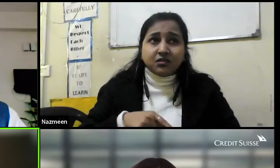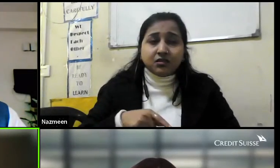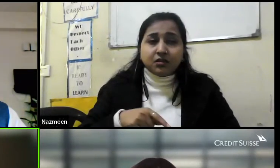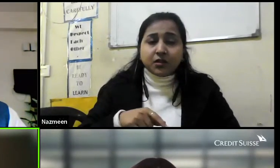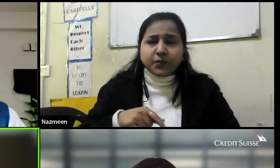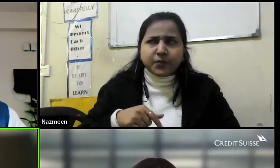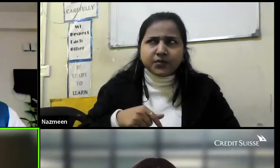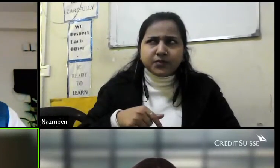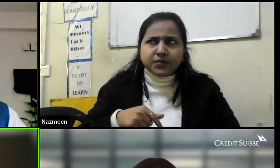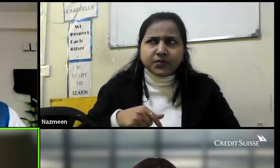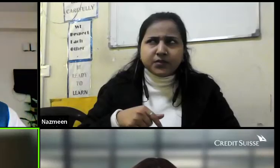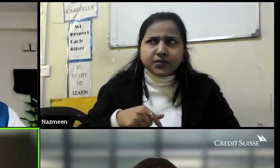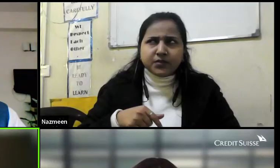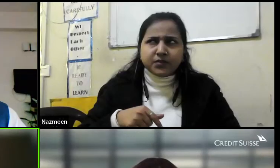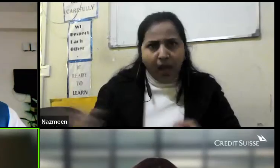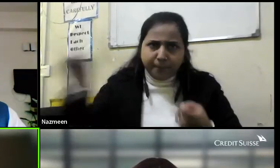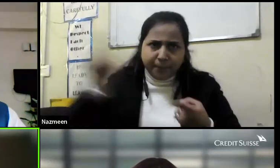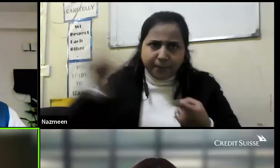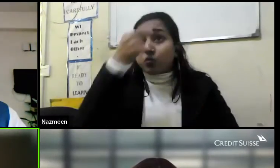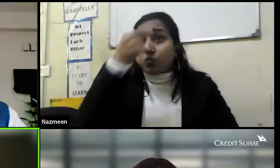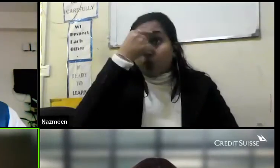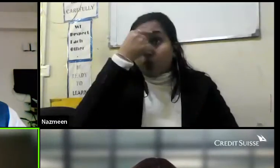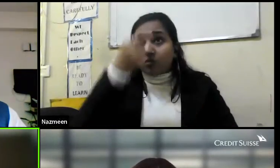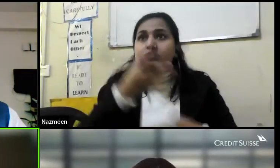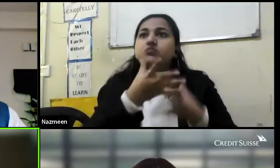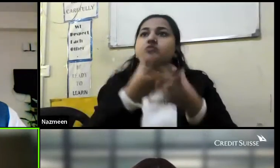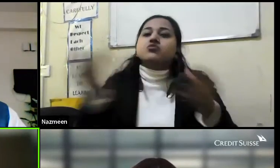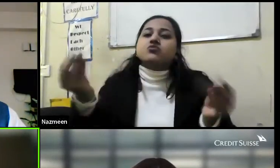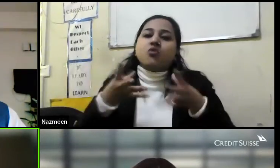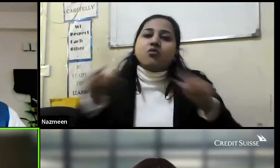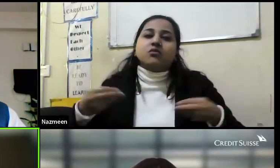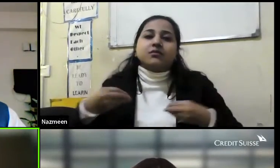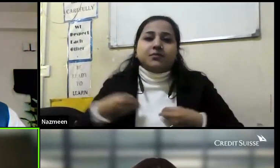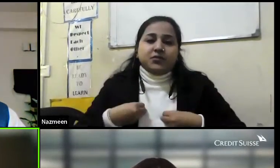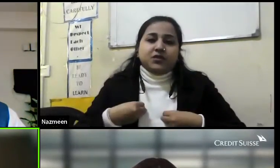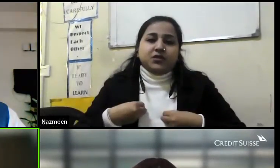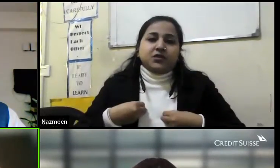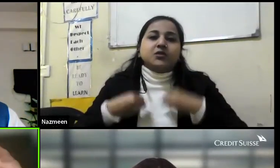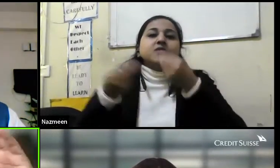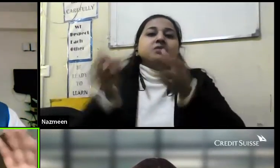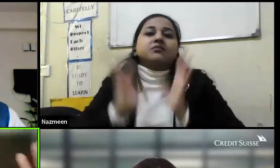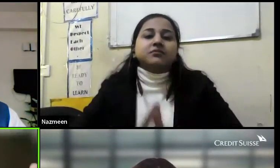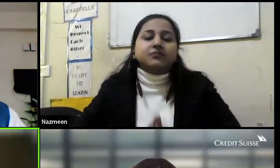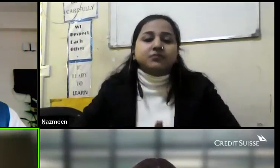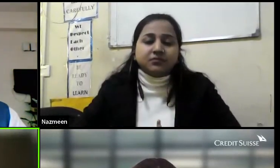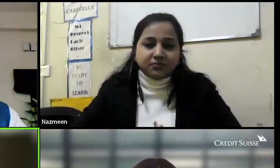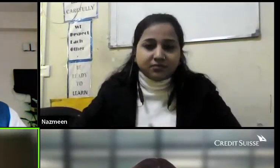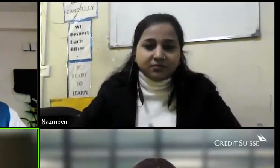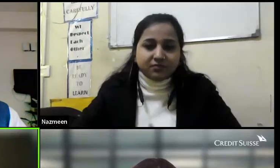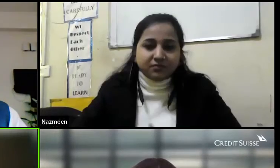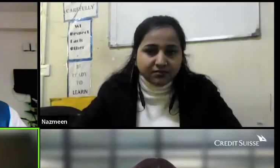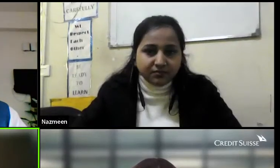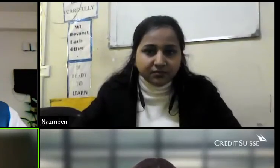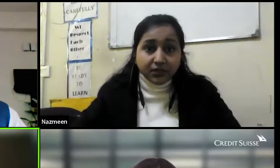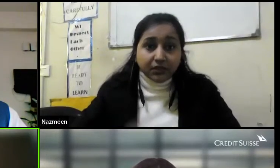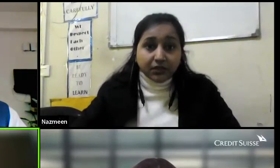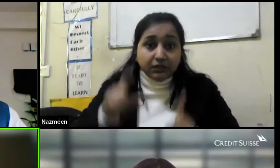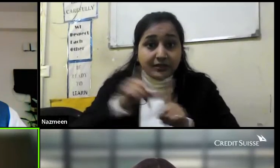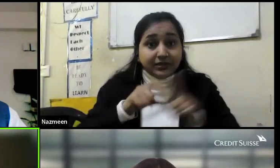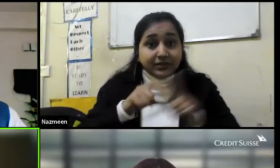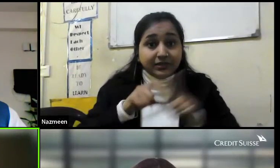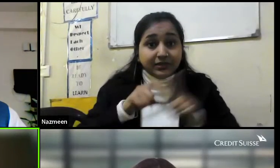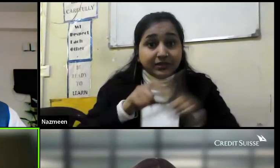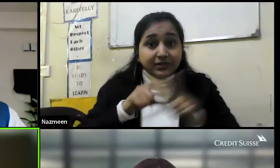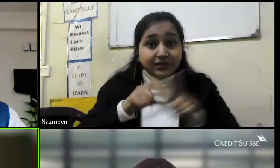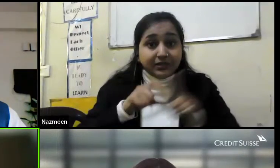So we look for those kind of a thing, and while I will not discriminate foreign NGO and some